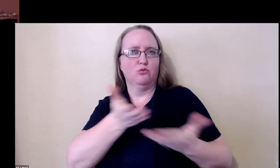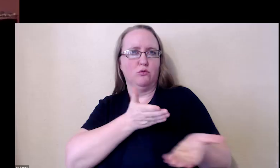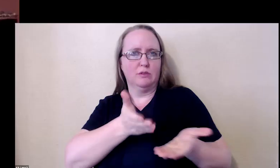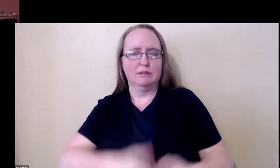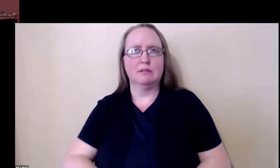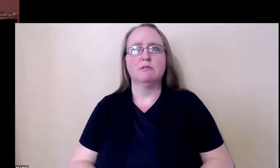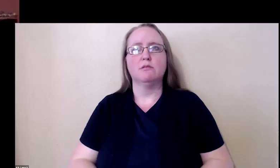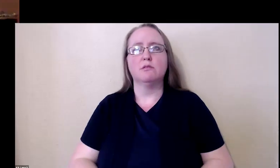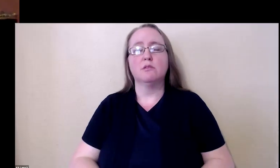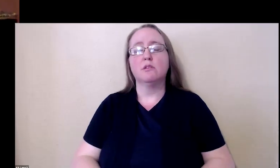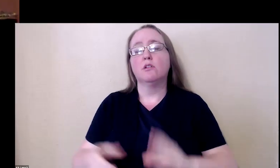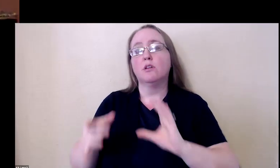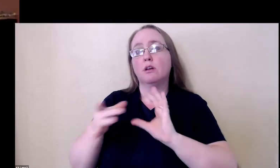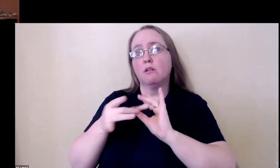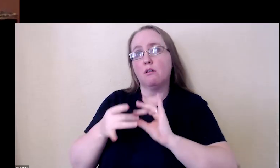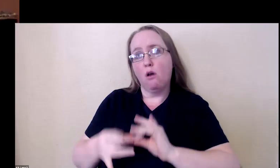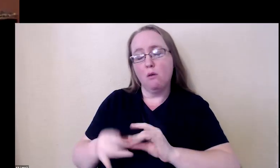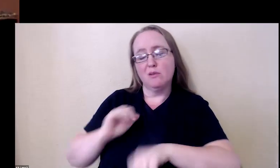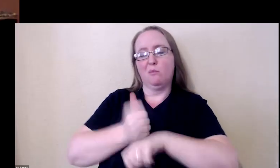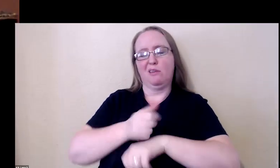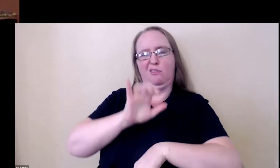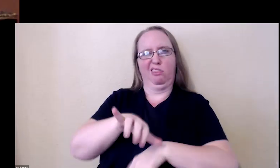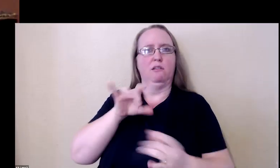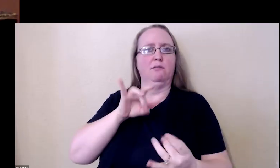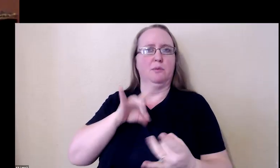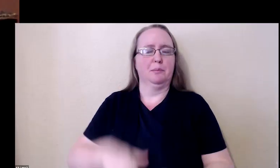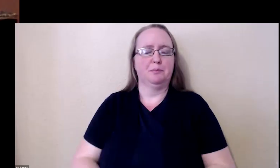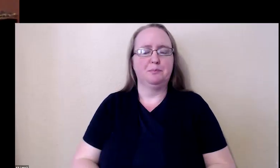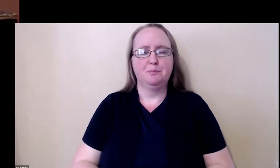and our comments are based on that feedback that we received.